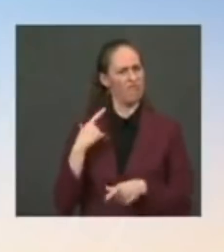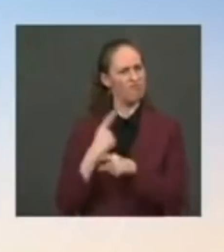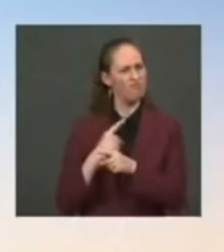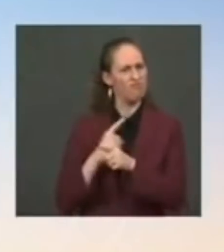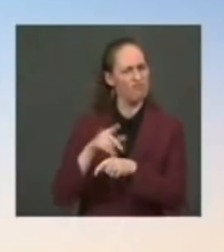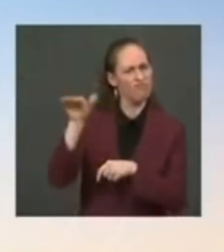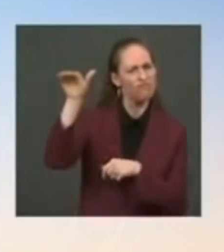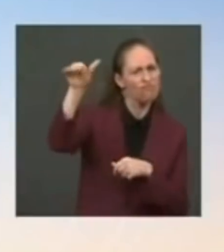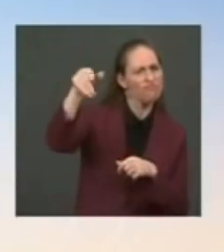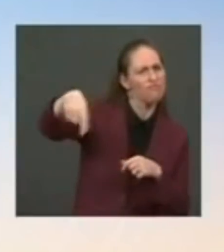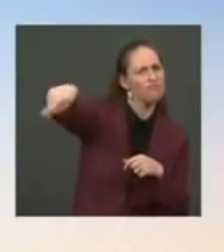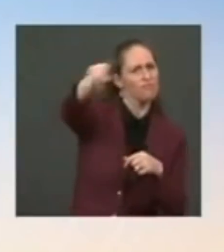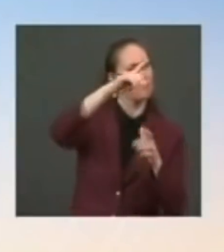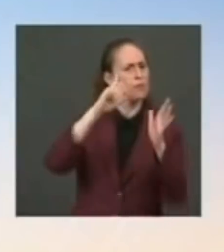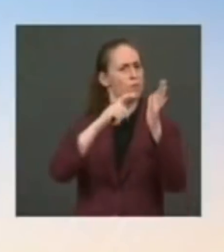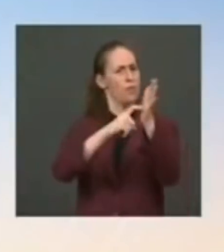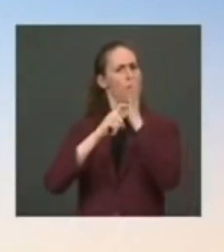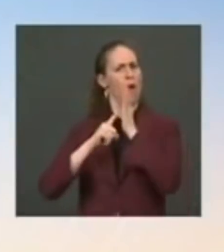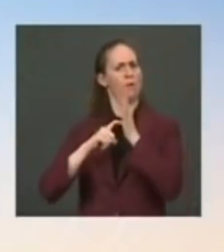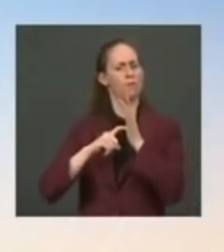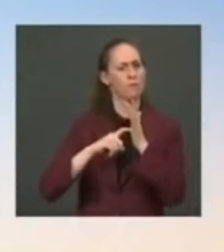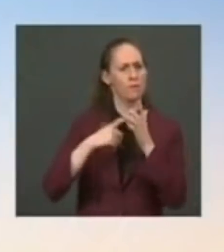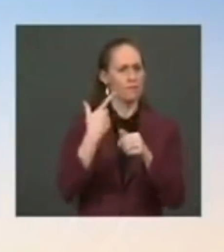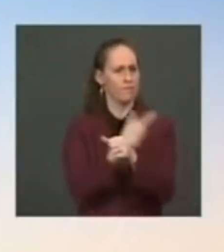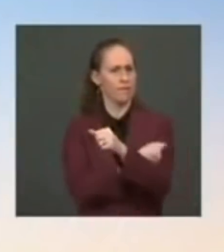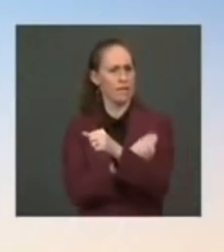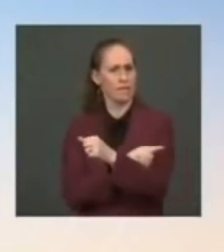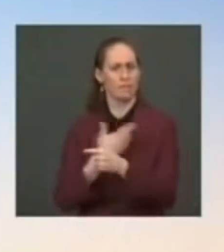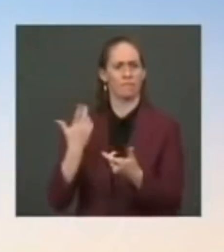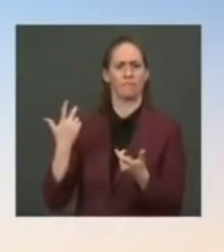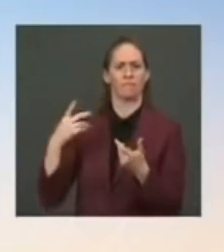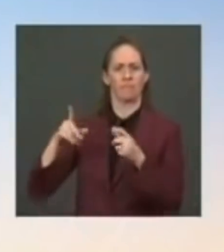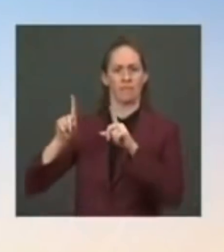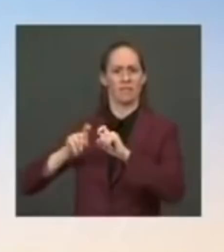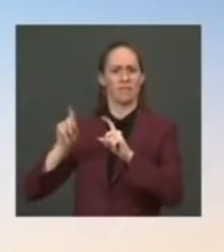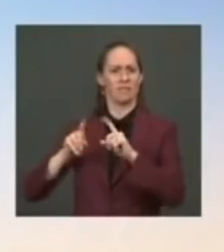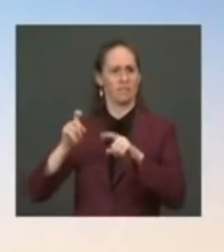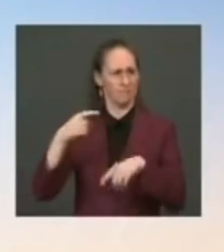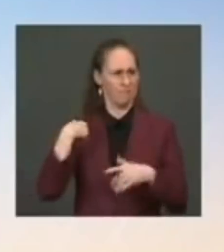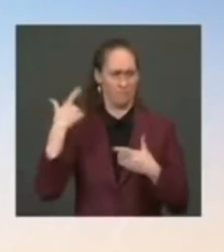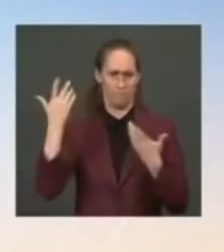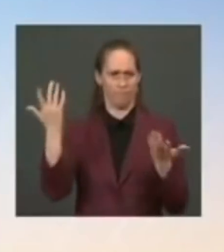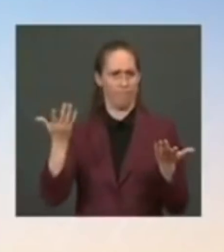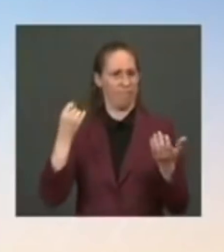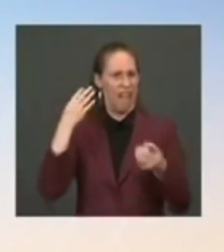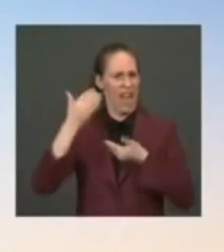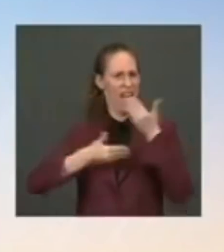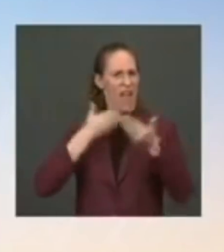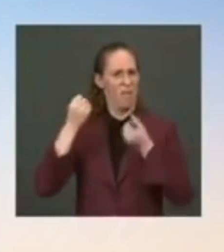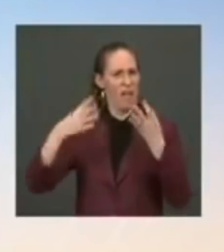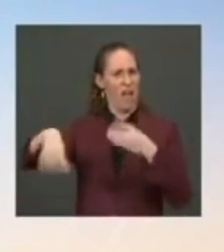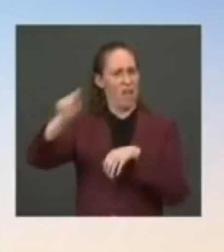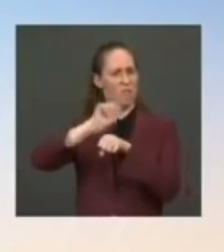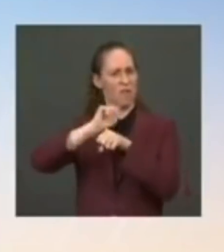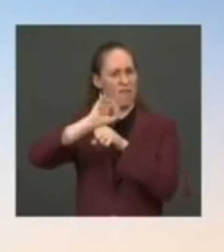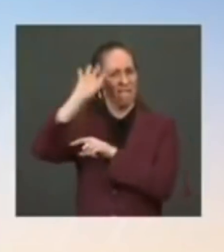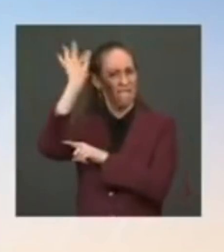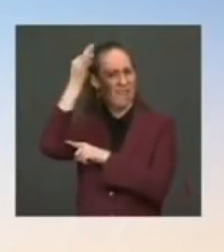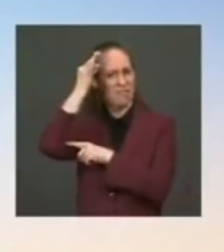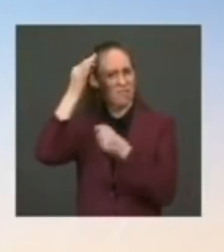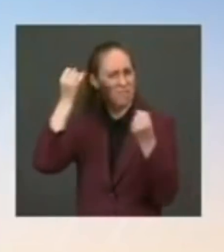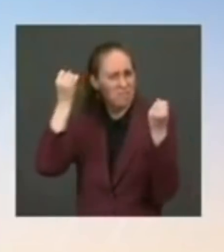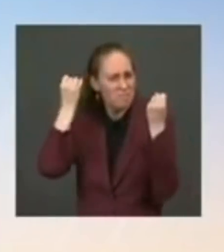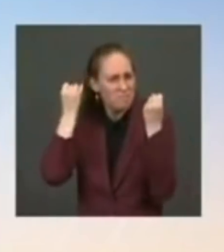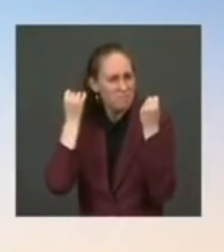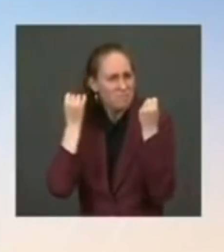have implemented requirements, and we have seen 96.5% compliance, something we're going to continue to build on. And these companies